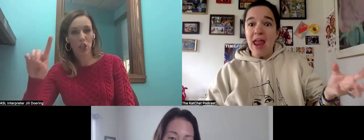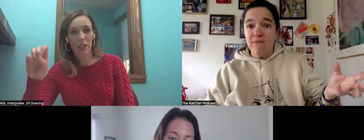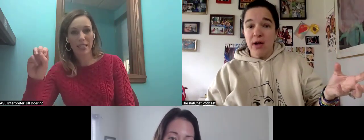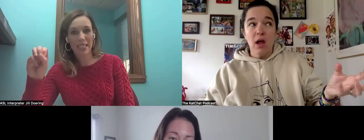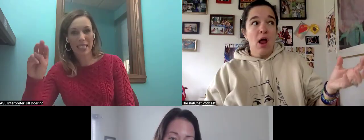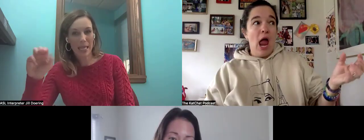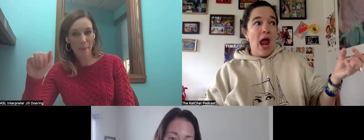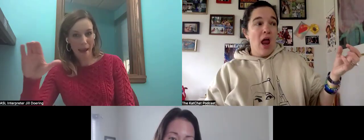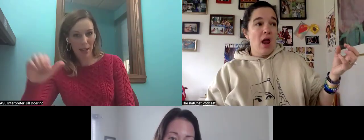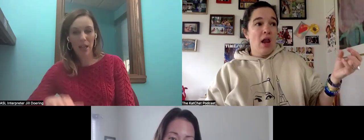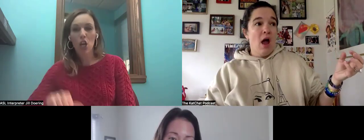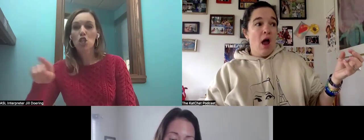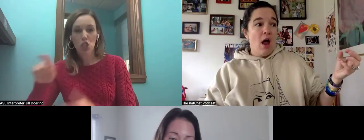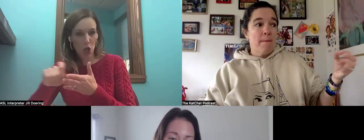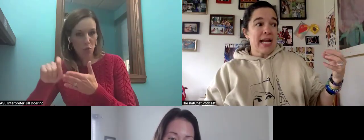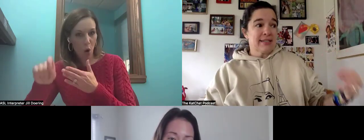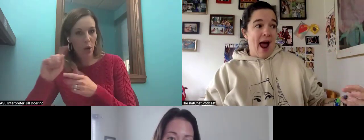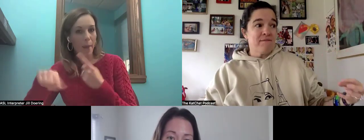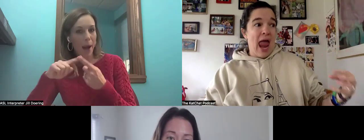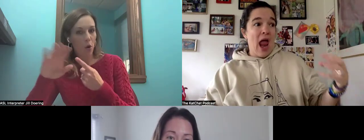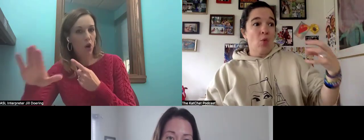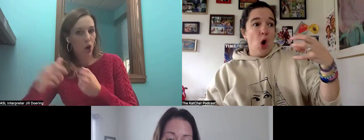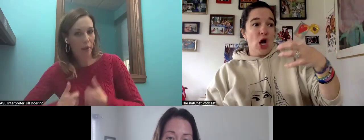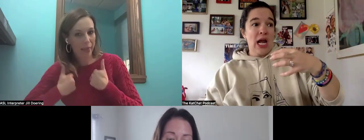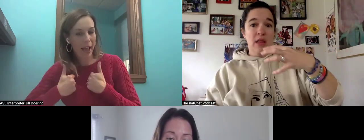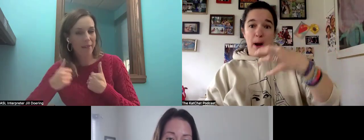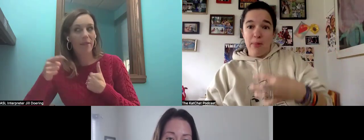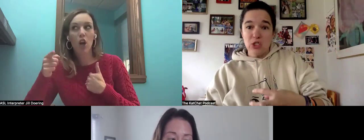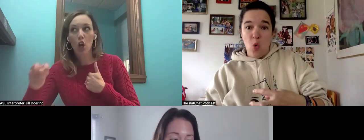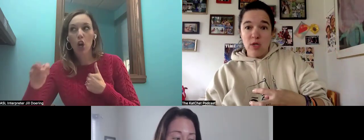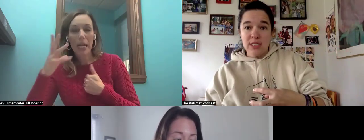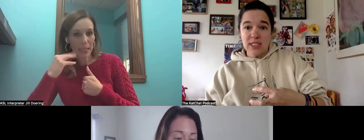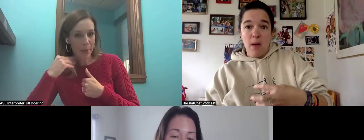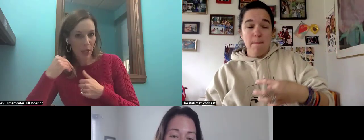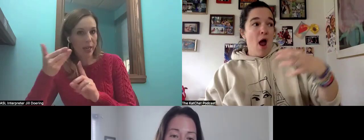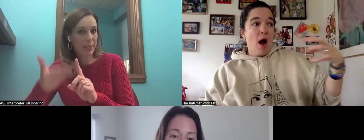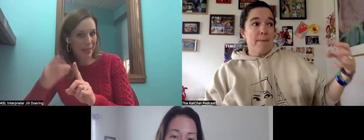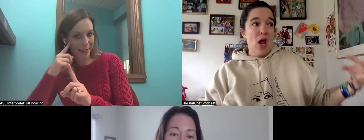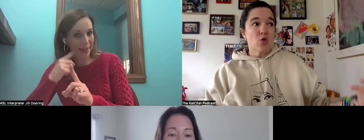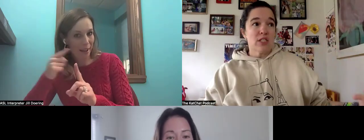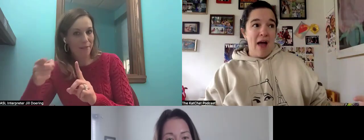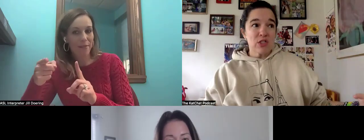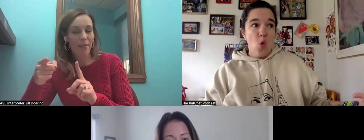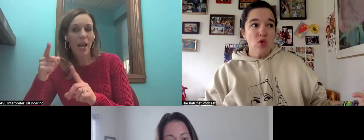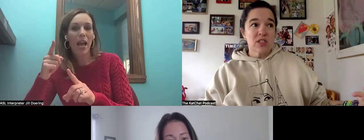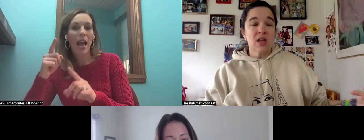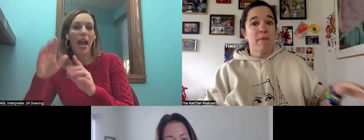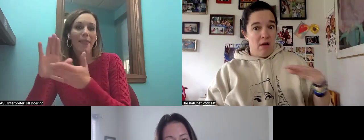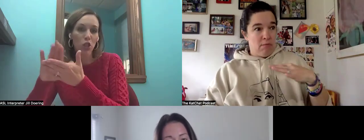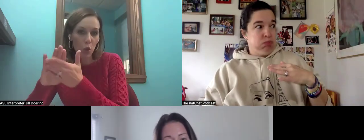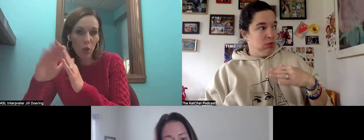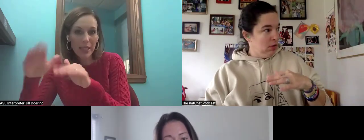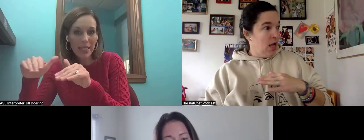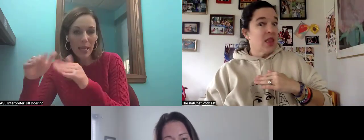her life in being deaf and working in the public school system compared to the deaf school